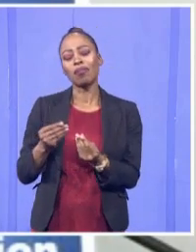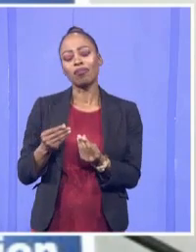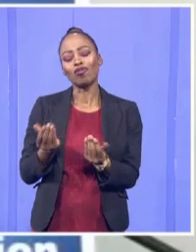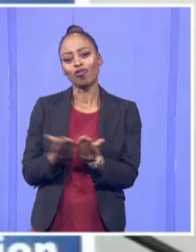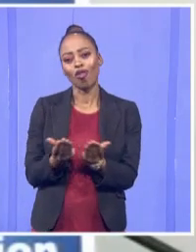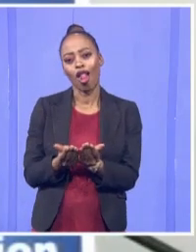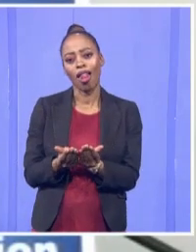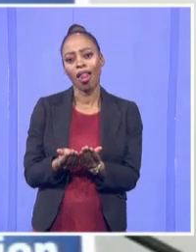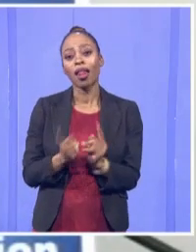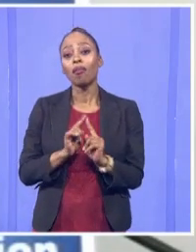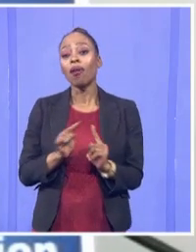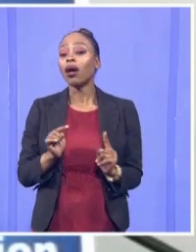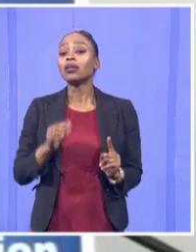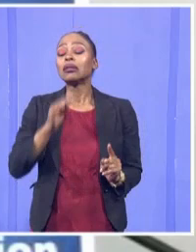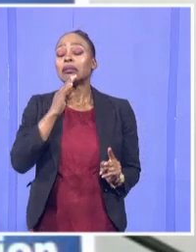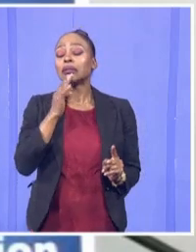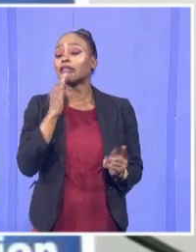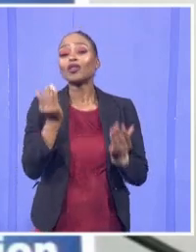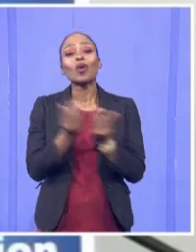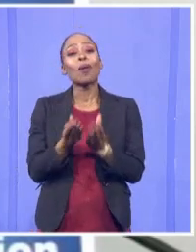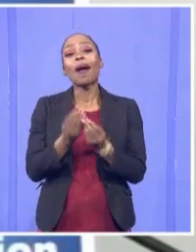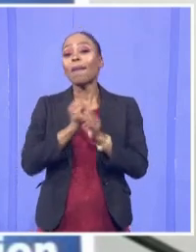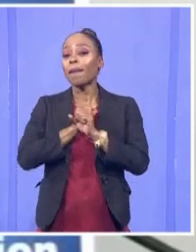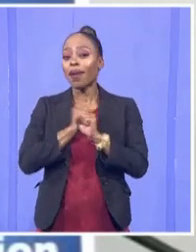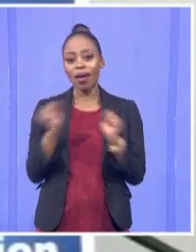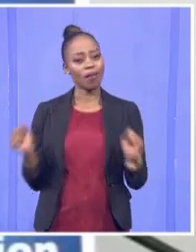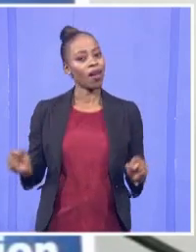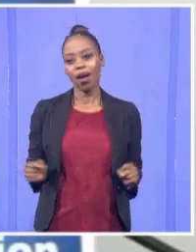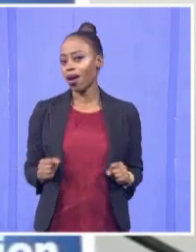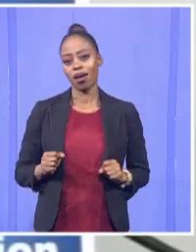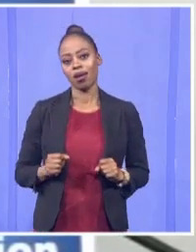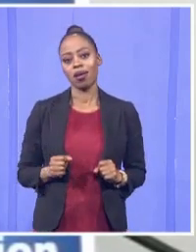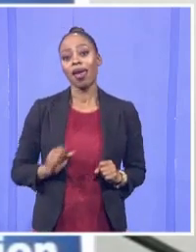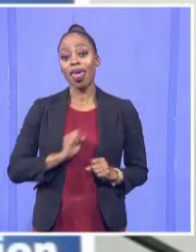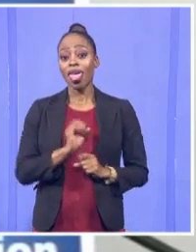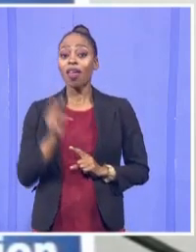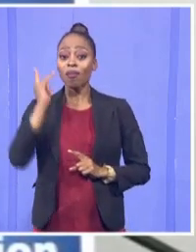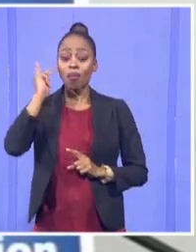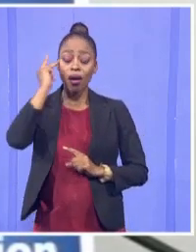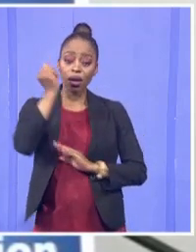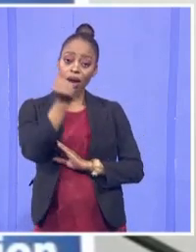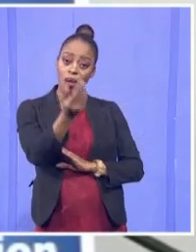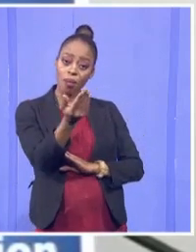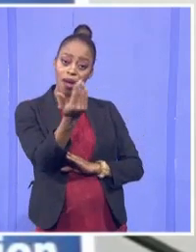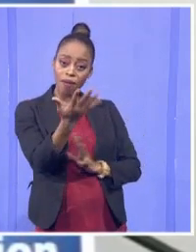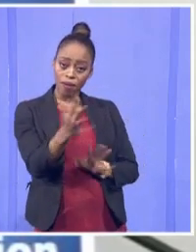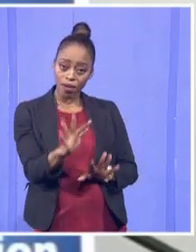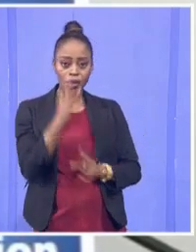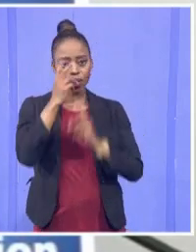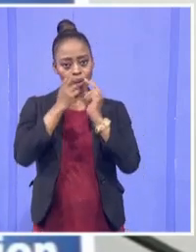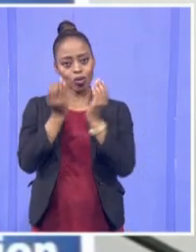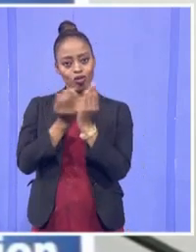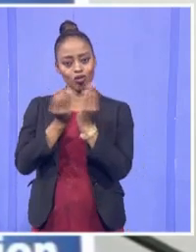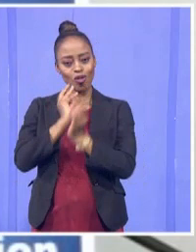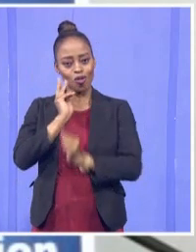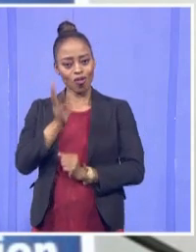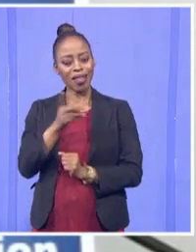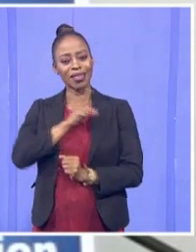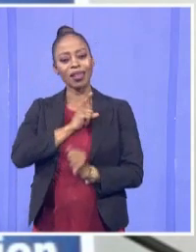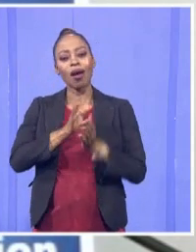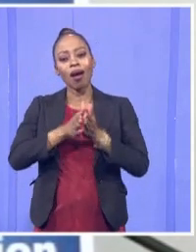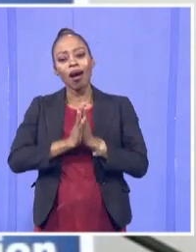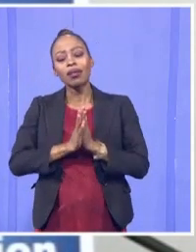no child that will not get a school if the parents have applied. That is why we are asking for 5